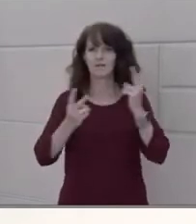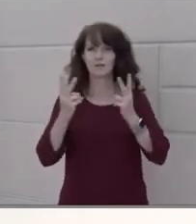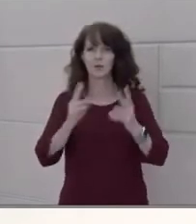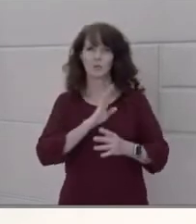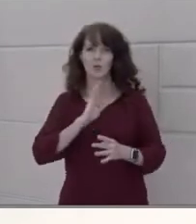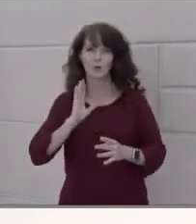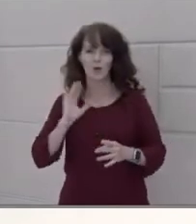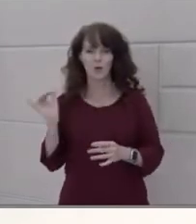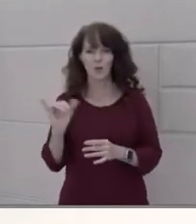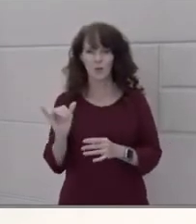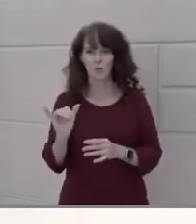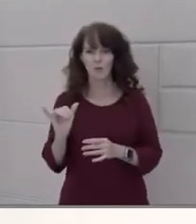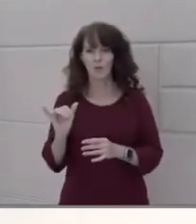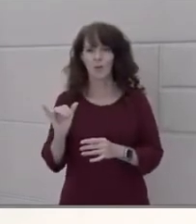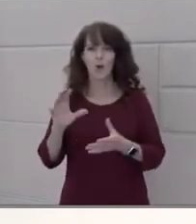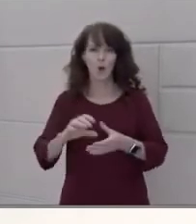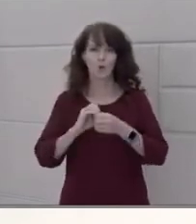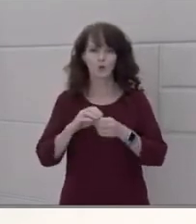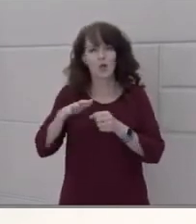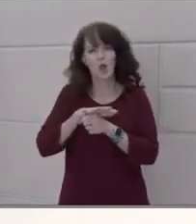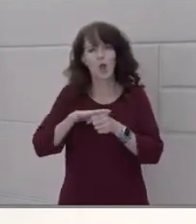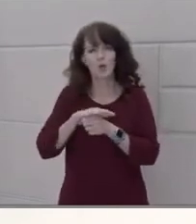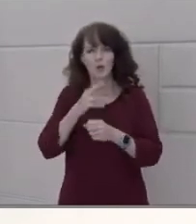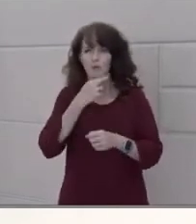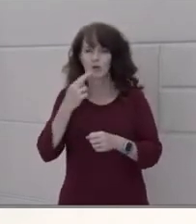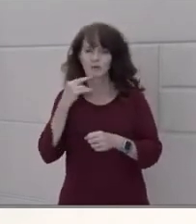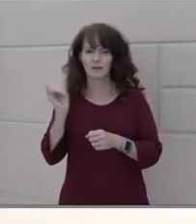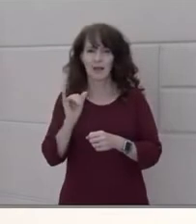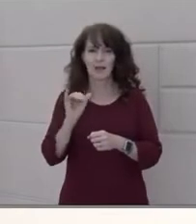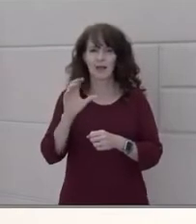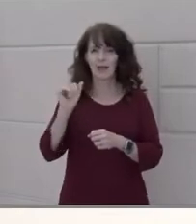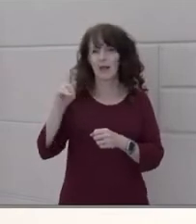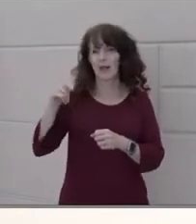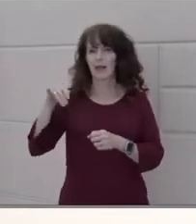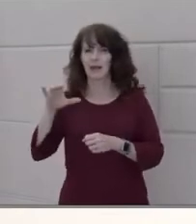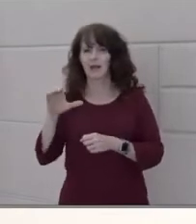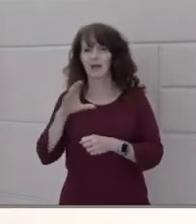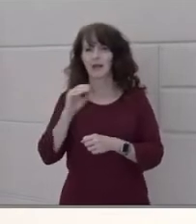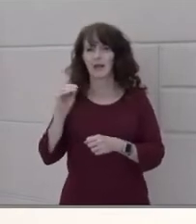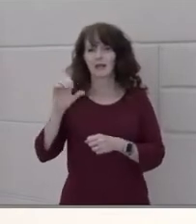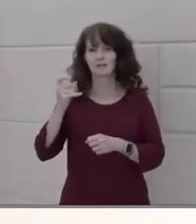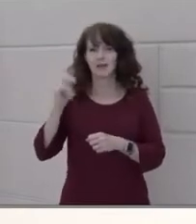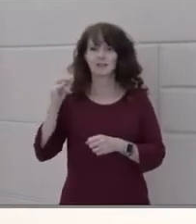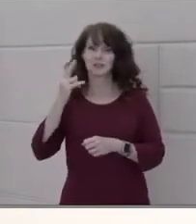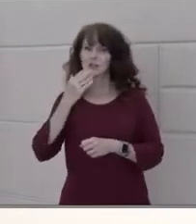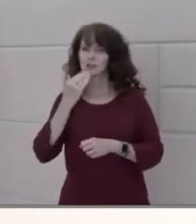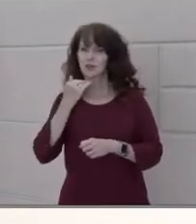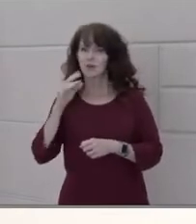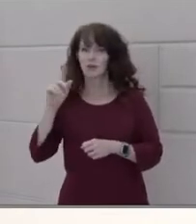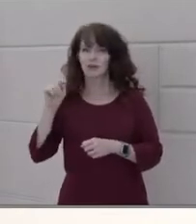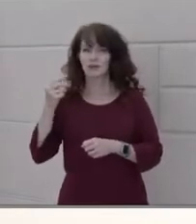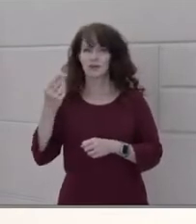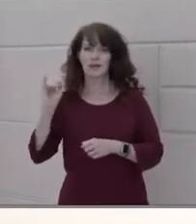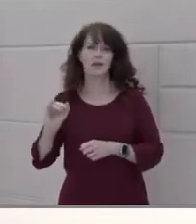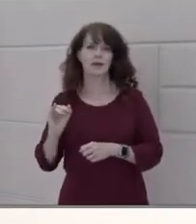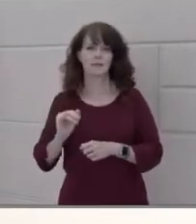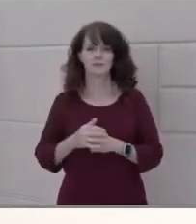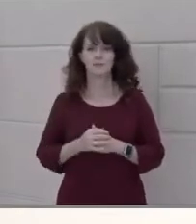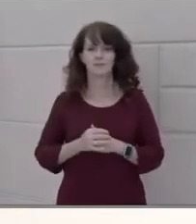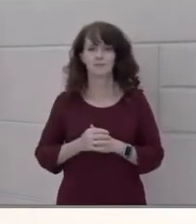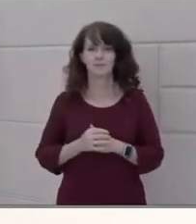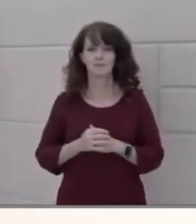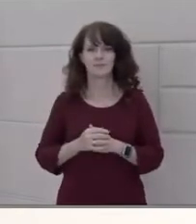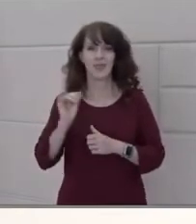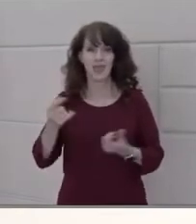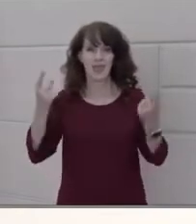Bureau, along with owners of local restaurants such as The Attic and Spicy Sugar Thai. With